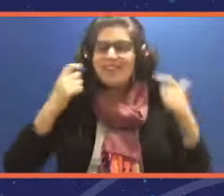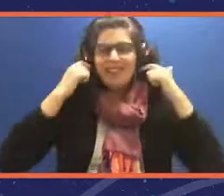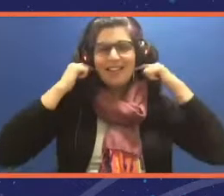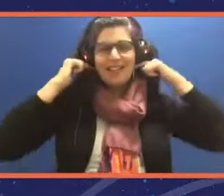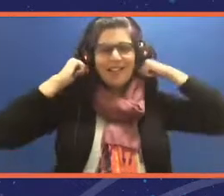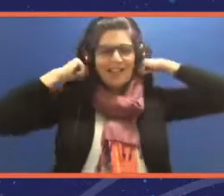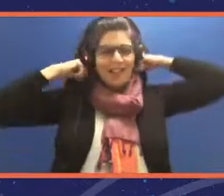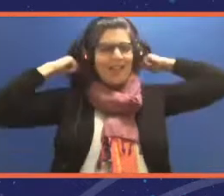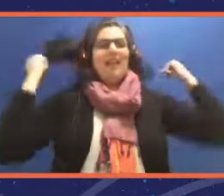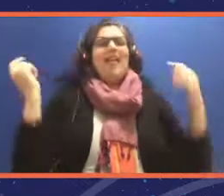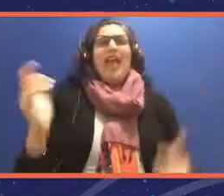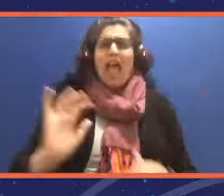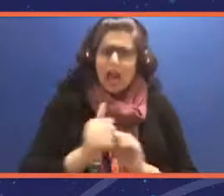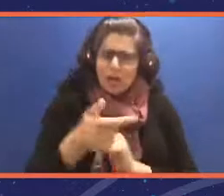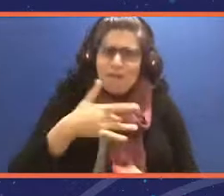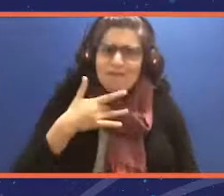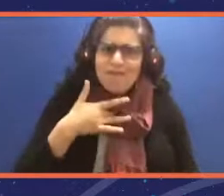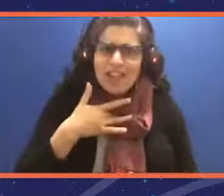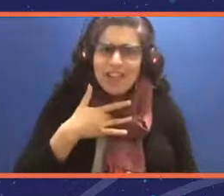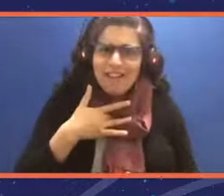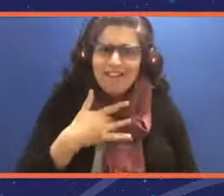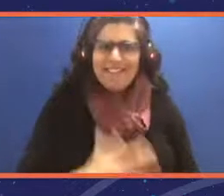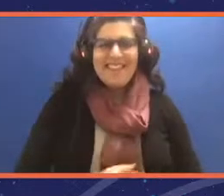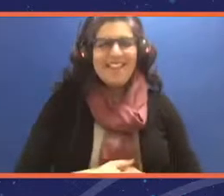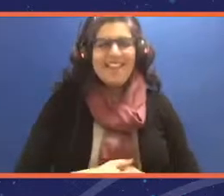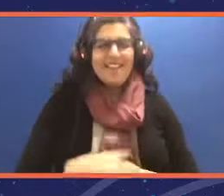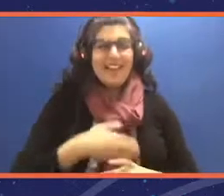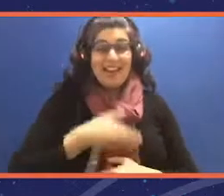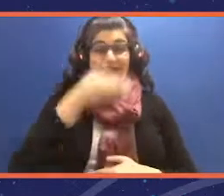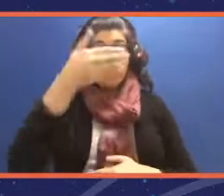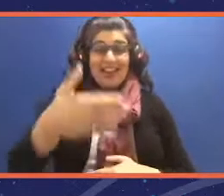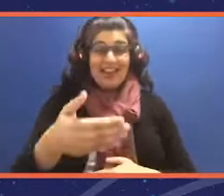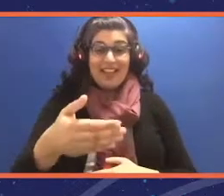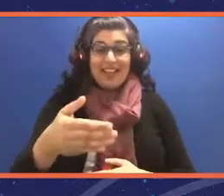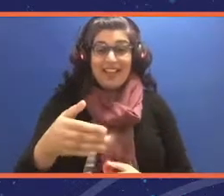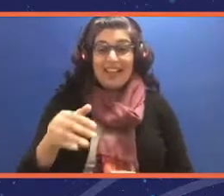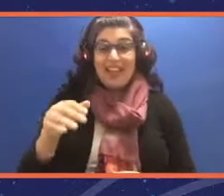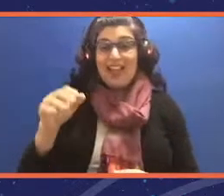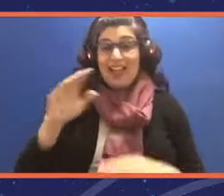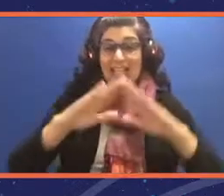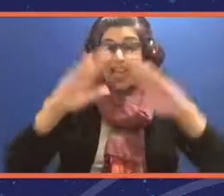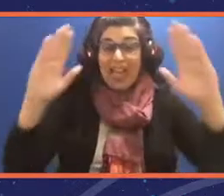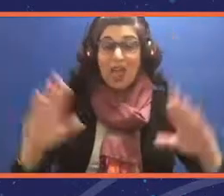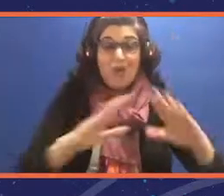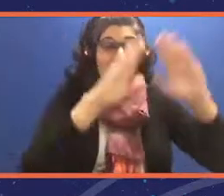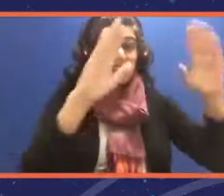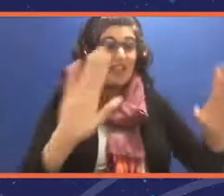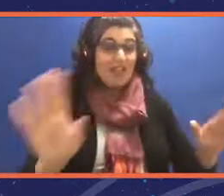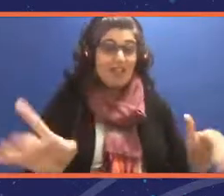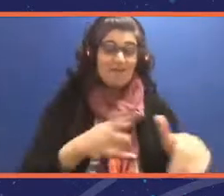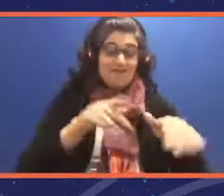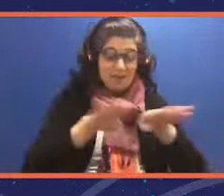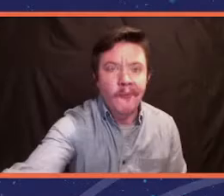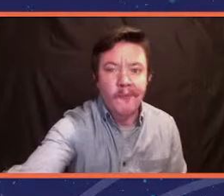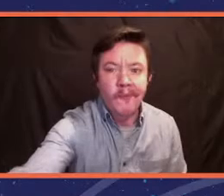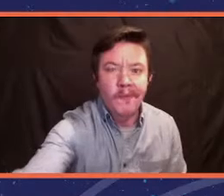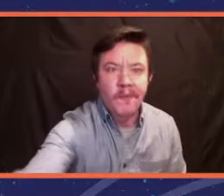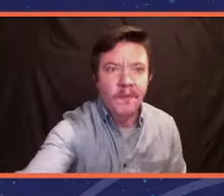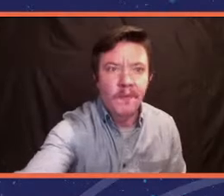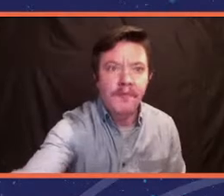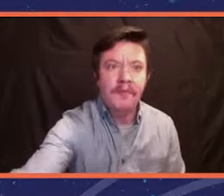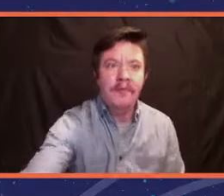deep breath? Next stop, the Martian Sylvia houses. That first floor window is where I live with my